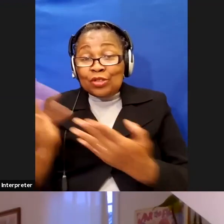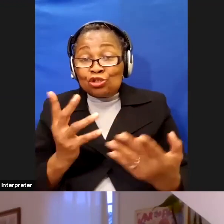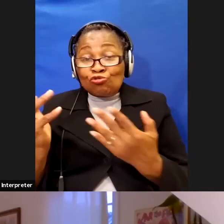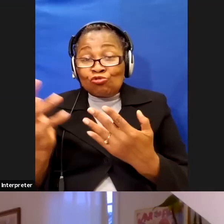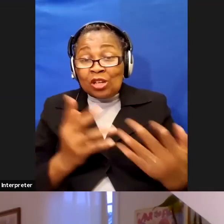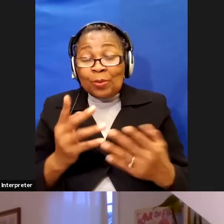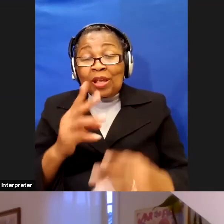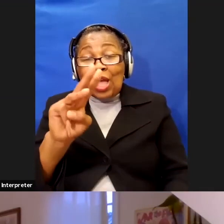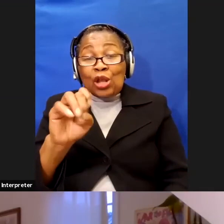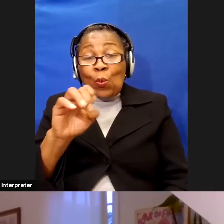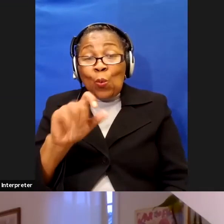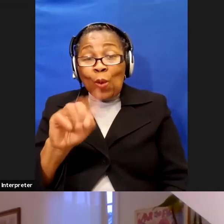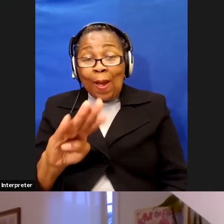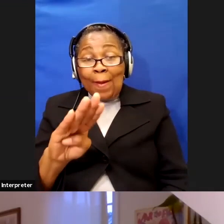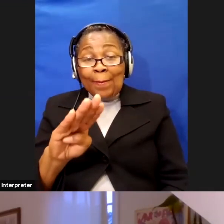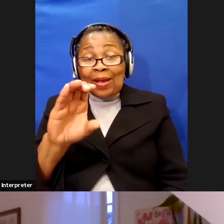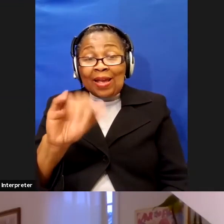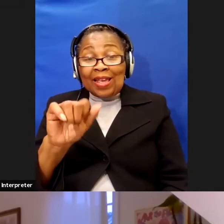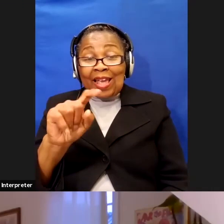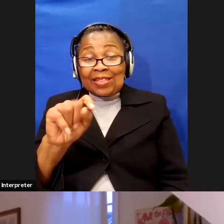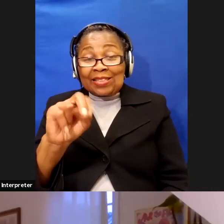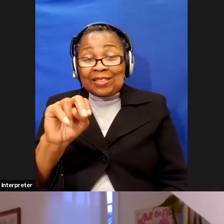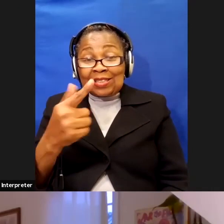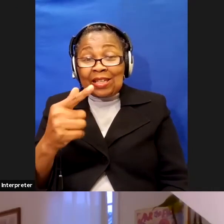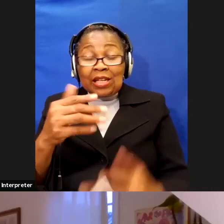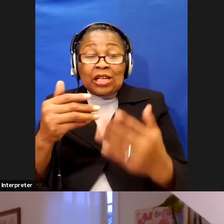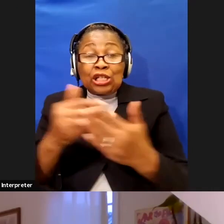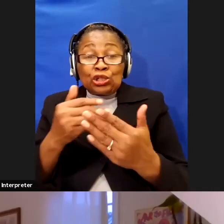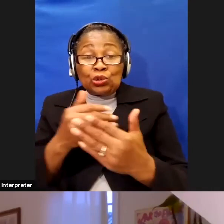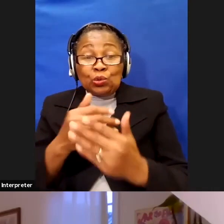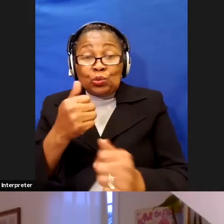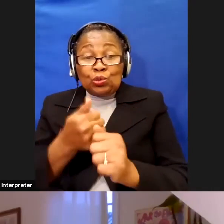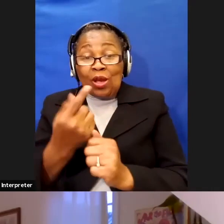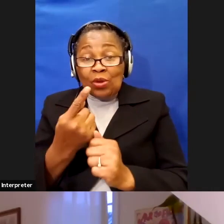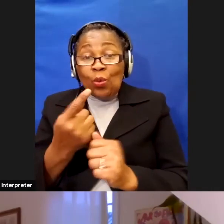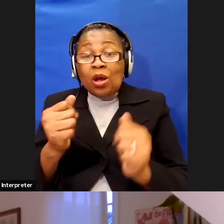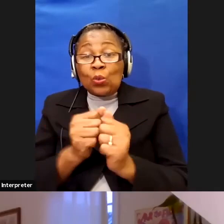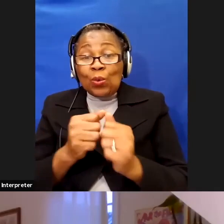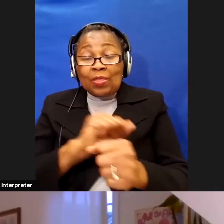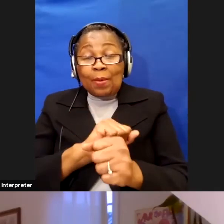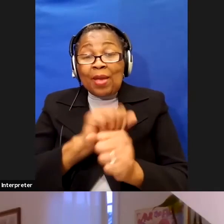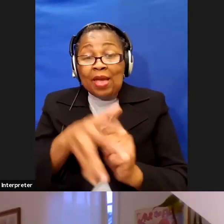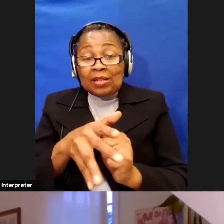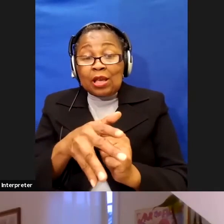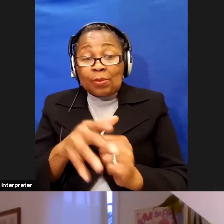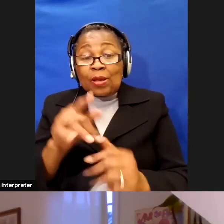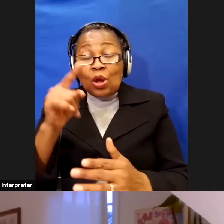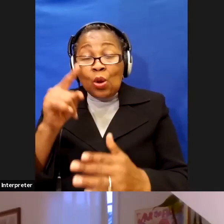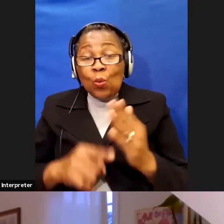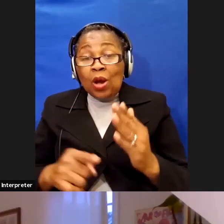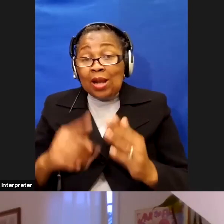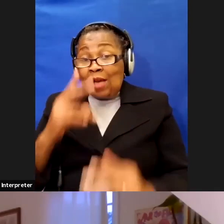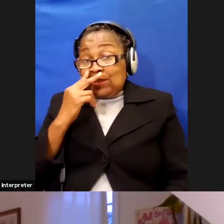webcasting is something that's new to, you know, everyone with the pandemic. What I've